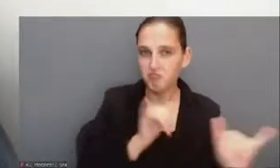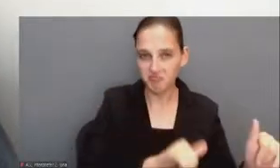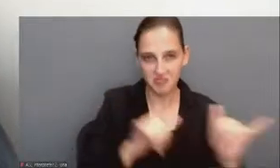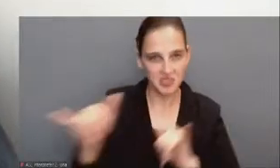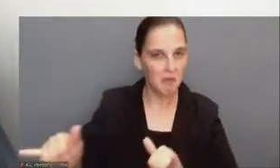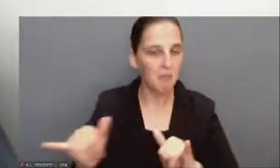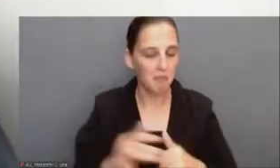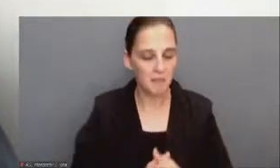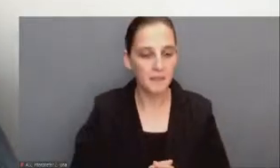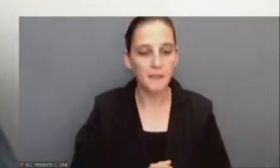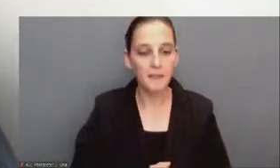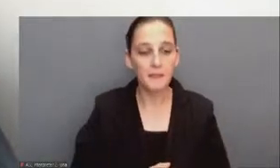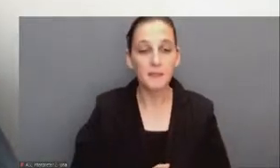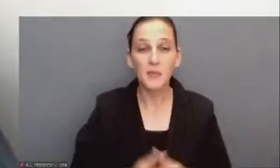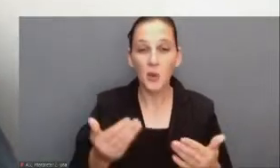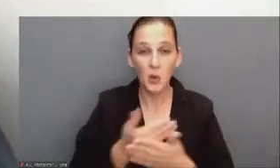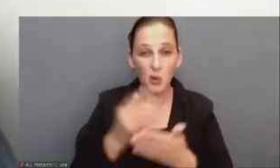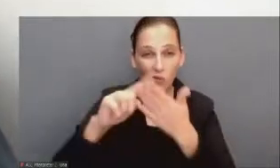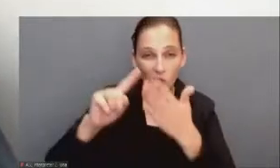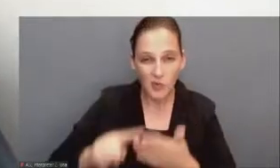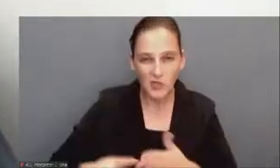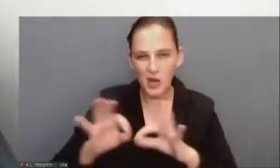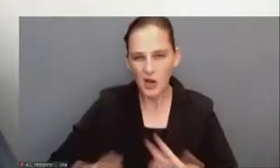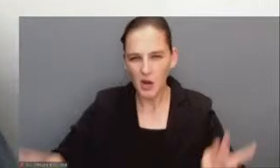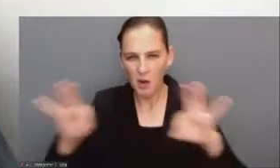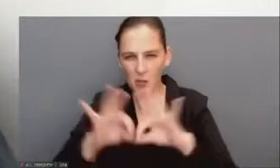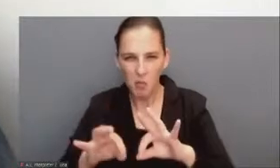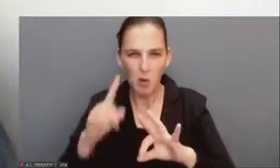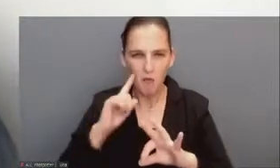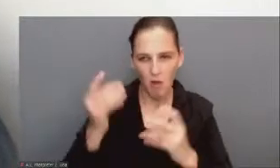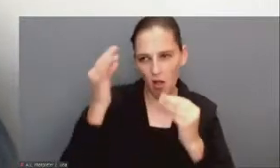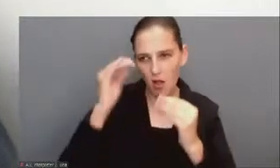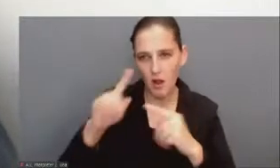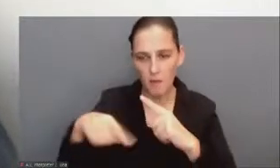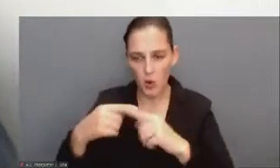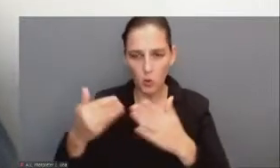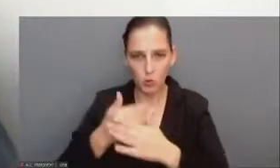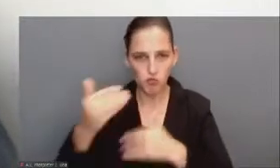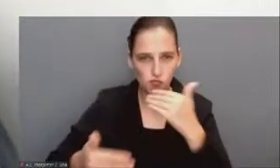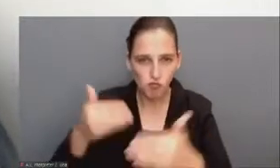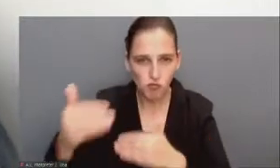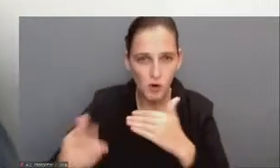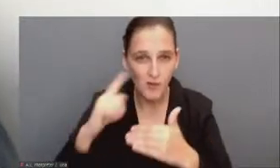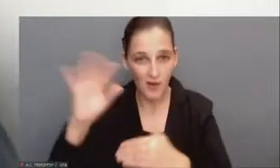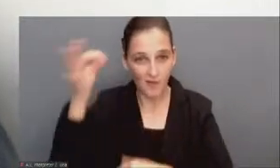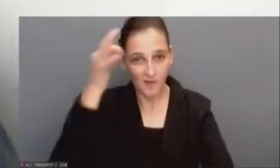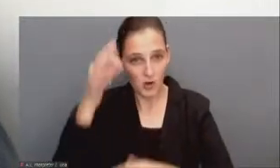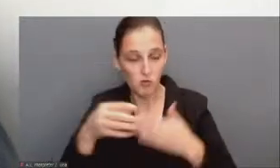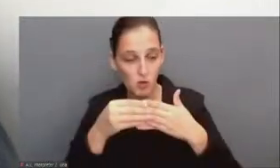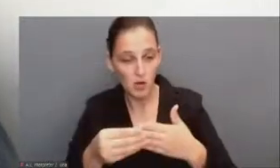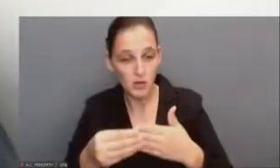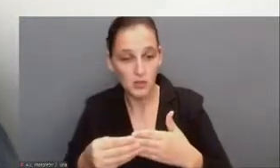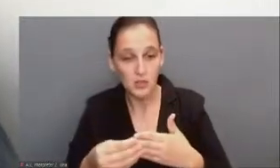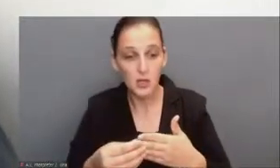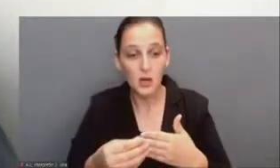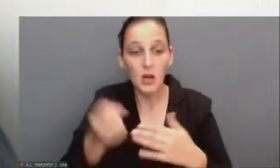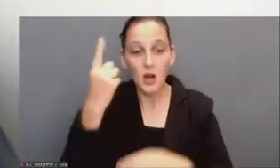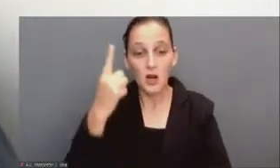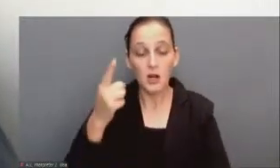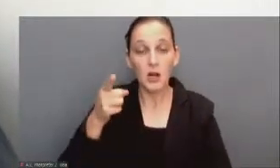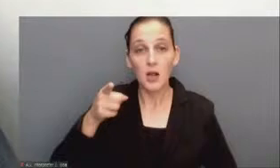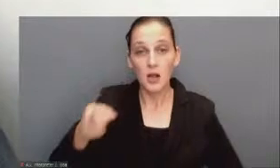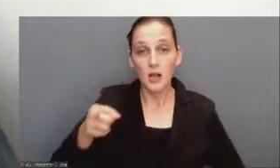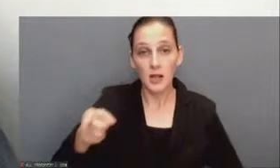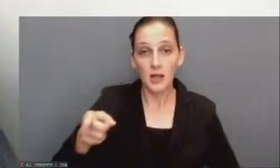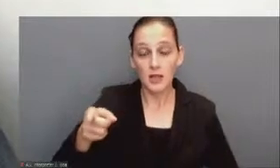raises important questions about substantive and procedural elements in federal guidance. Importantly, the underlying triage model used in these studies has been revised